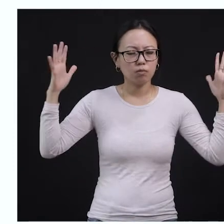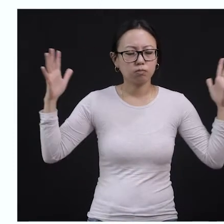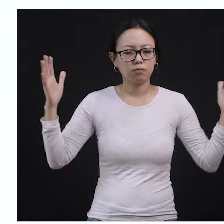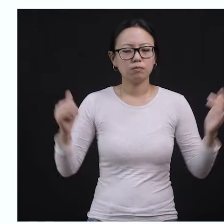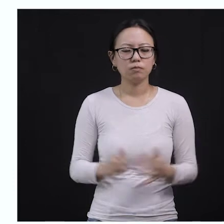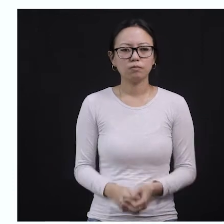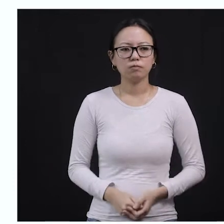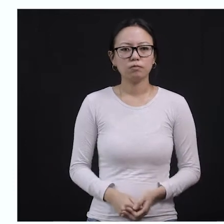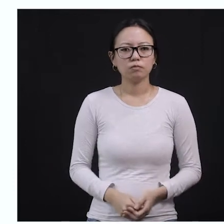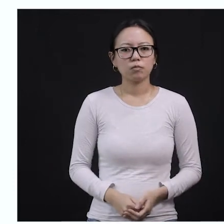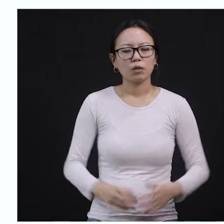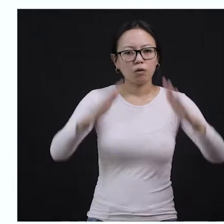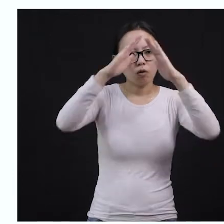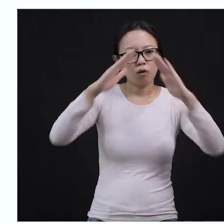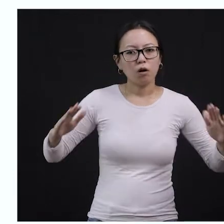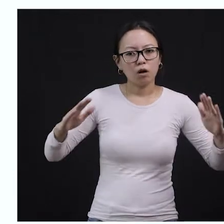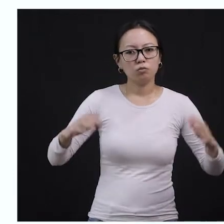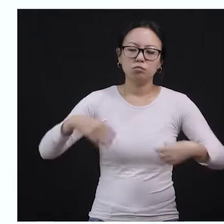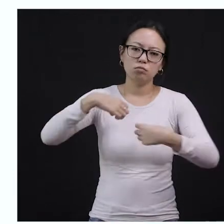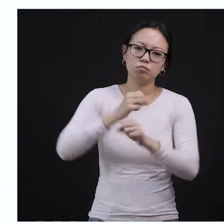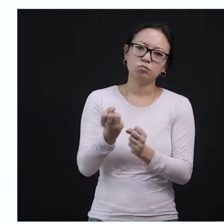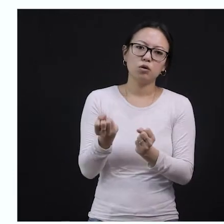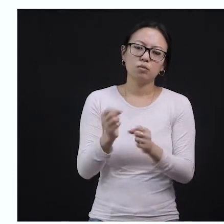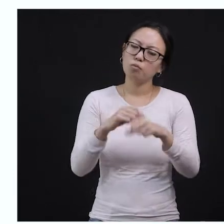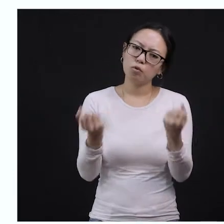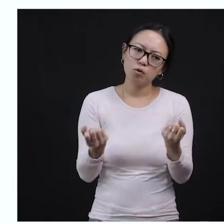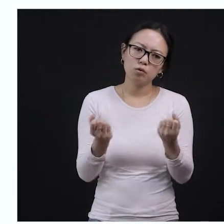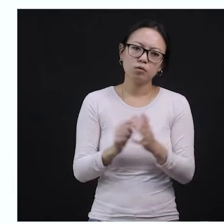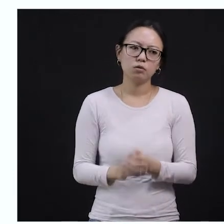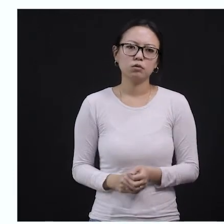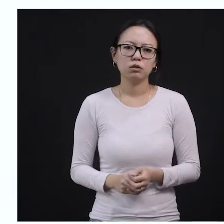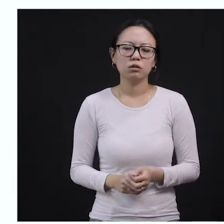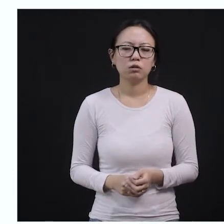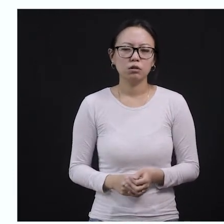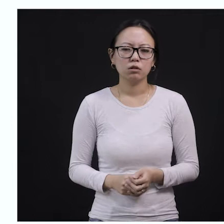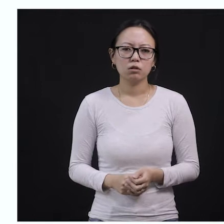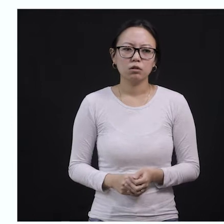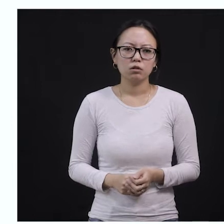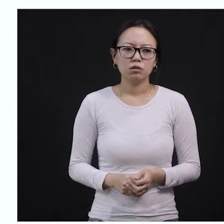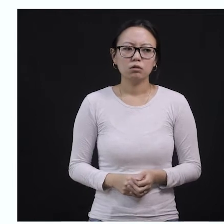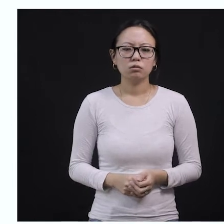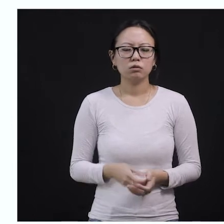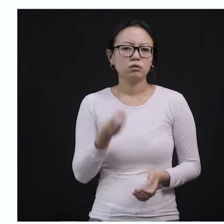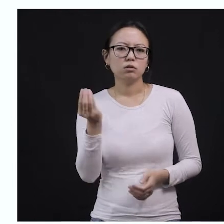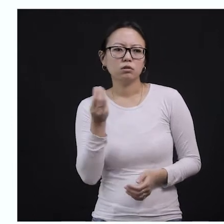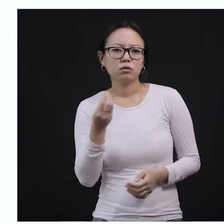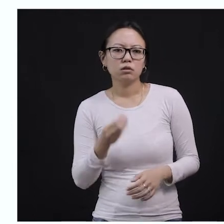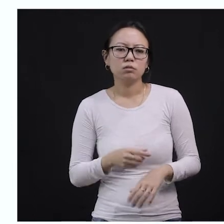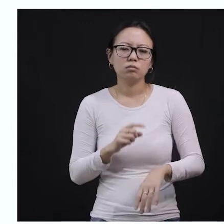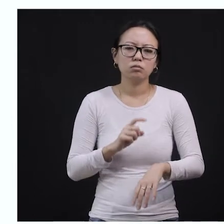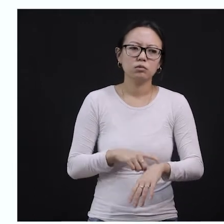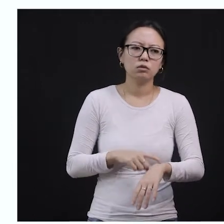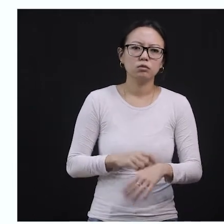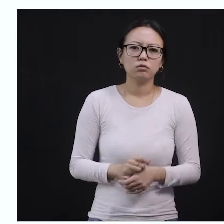the wind, even the houses are broken down, especially the glasses, right? And then sometimes because